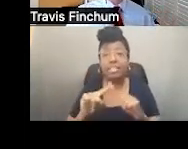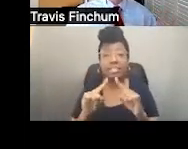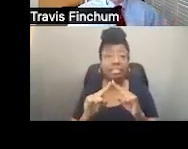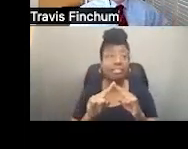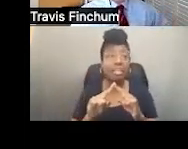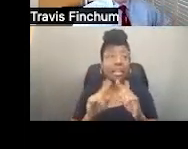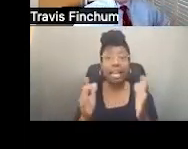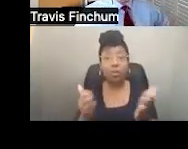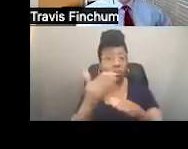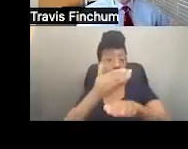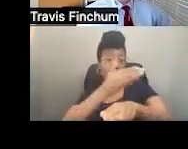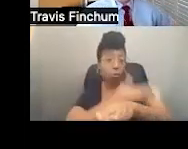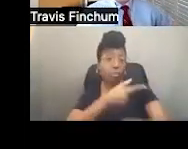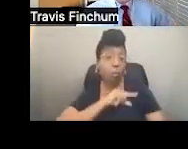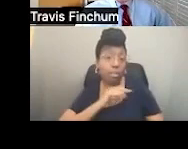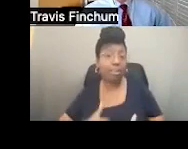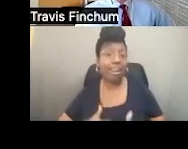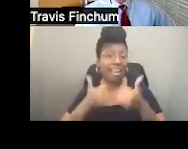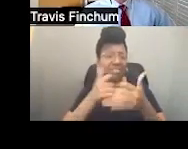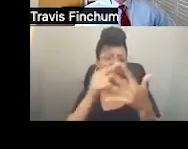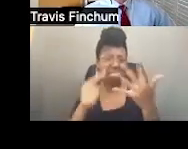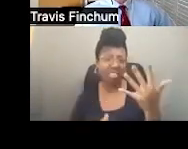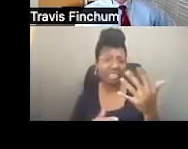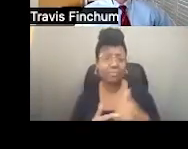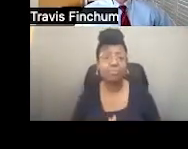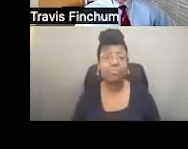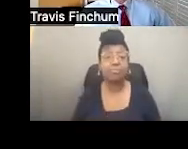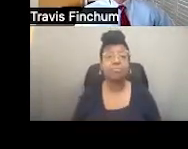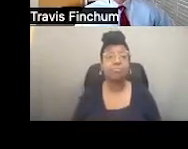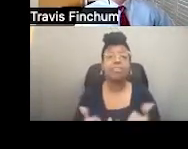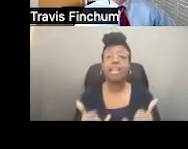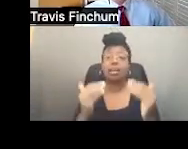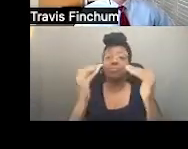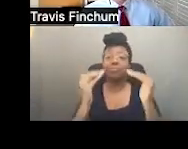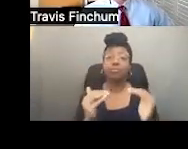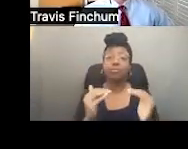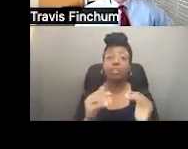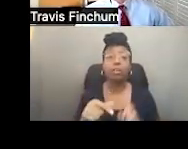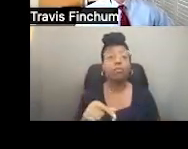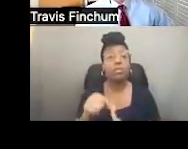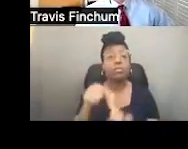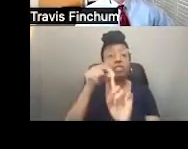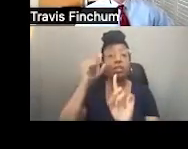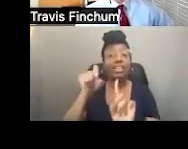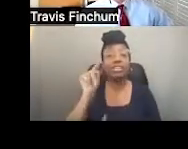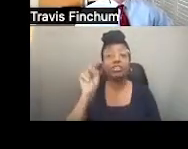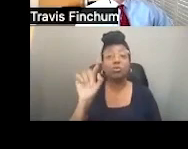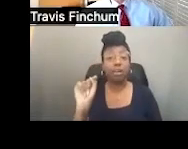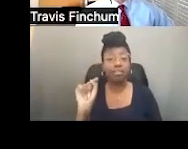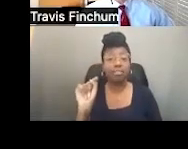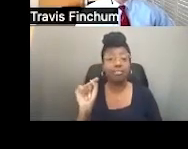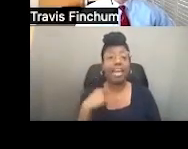of life, and doing those kinds of things. So in the special needs trust world, there are two